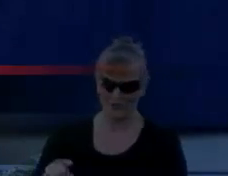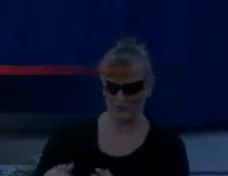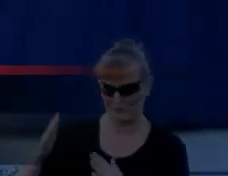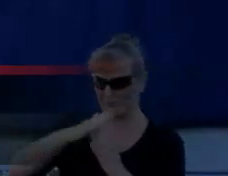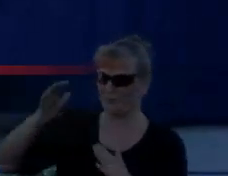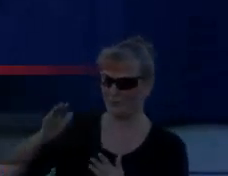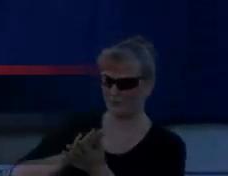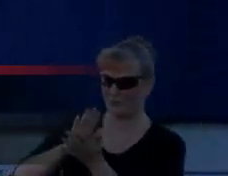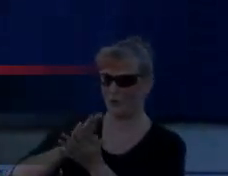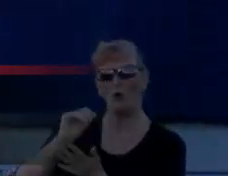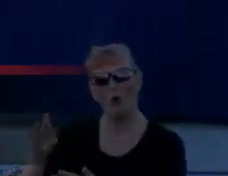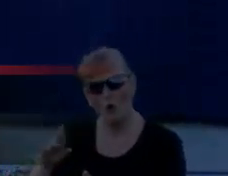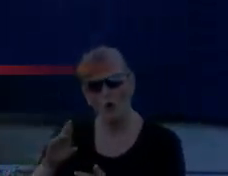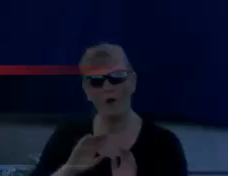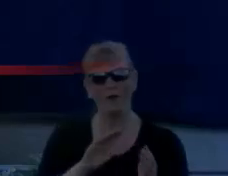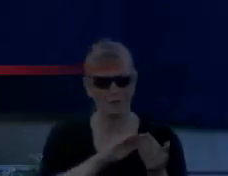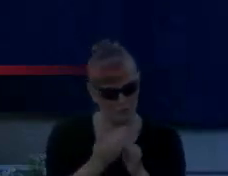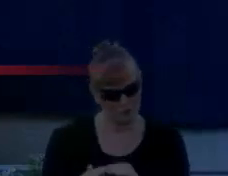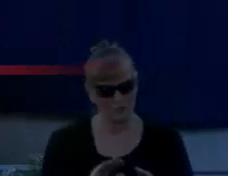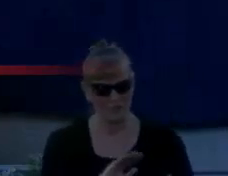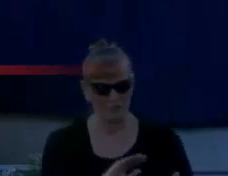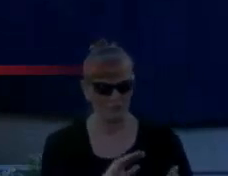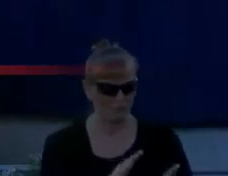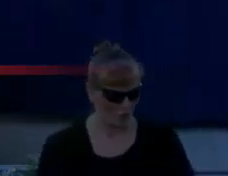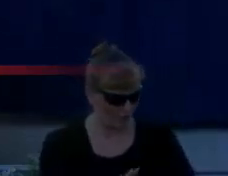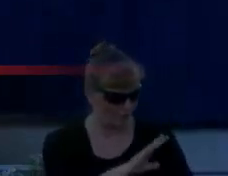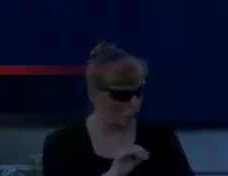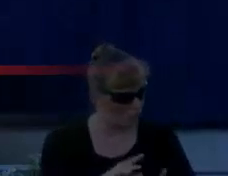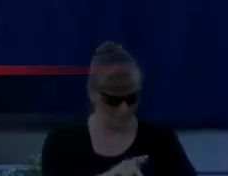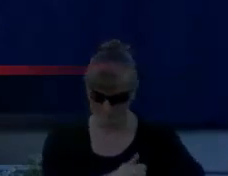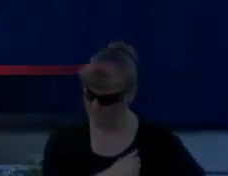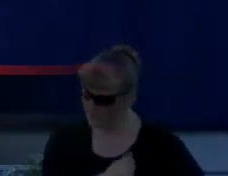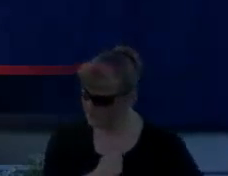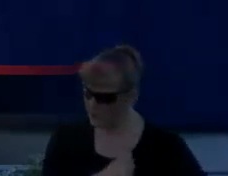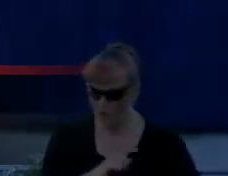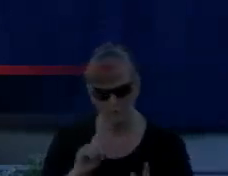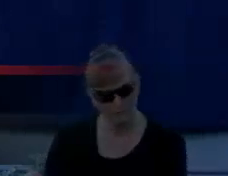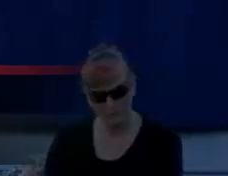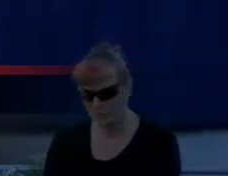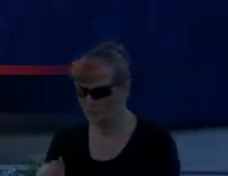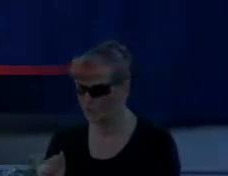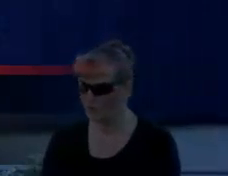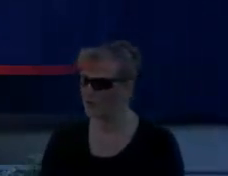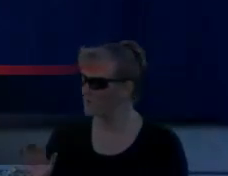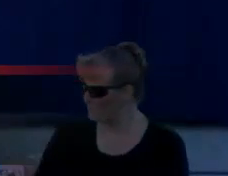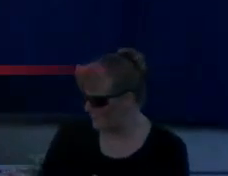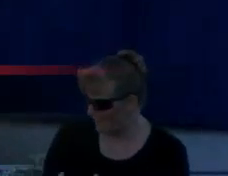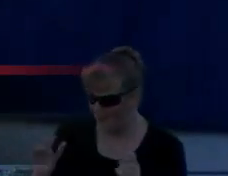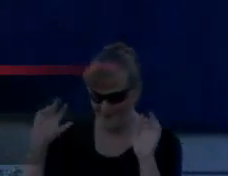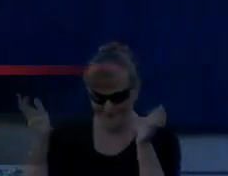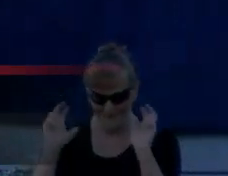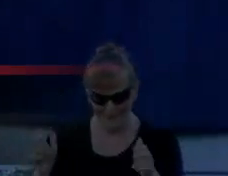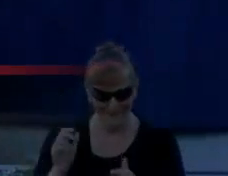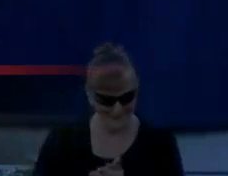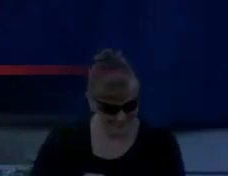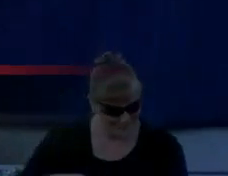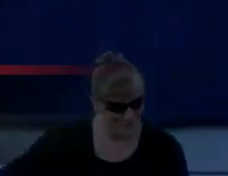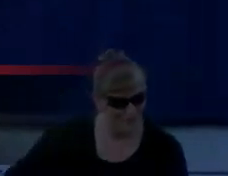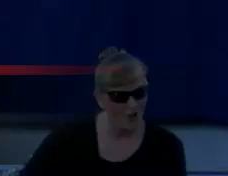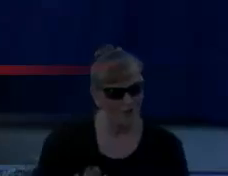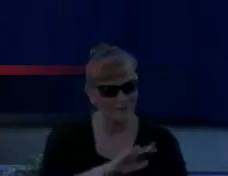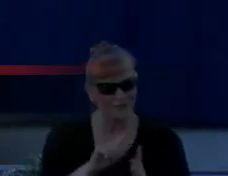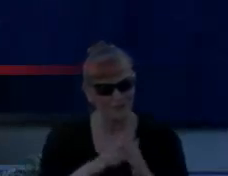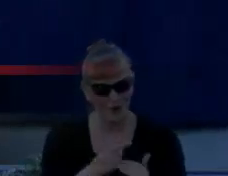or a community college, going into the military or straight into the workforce, playing college ball or starting your own business. Speaking